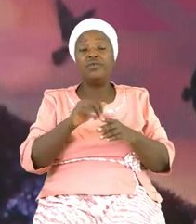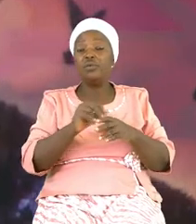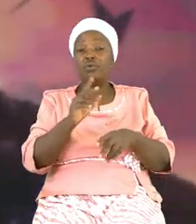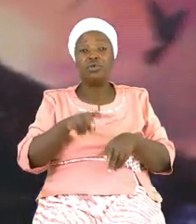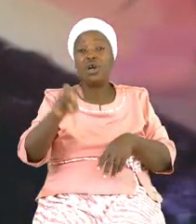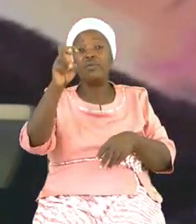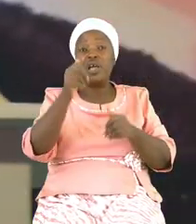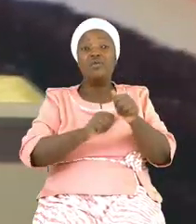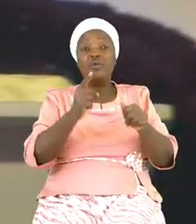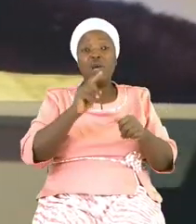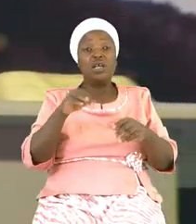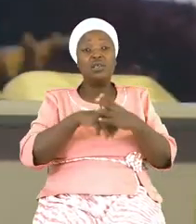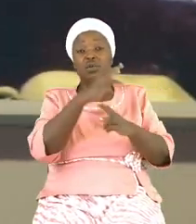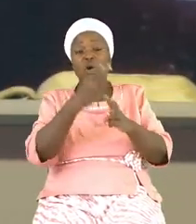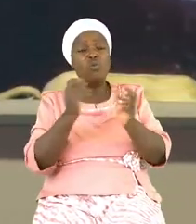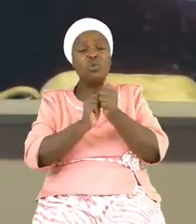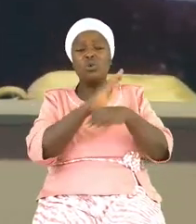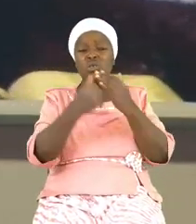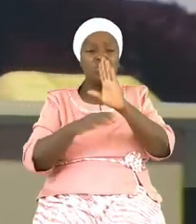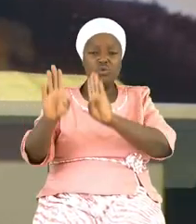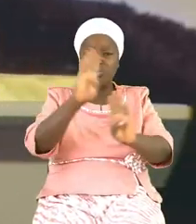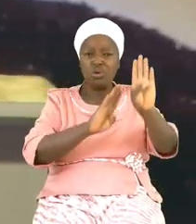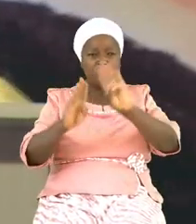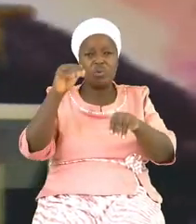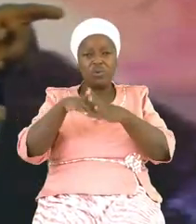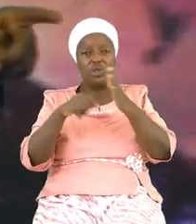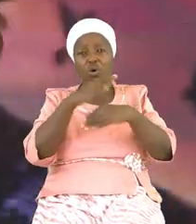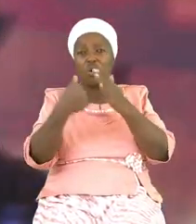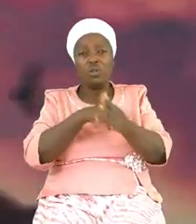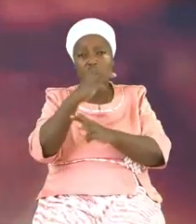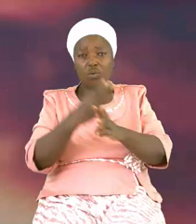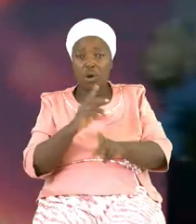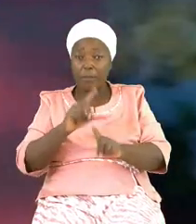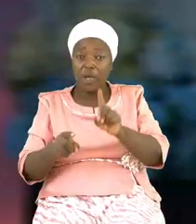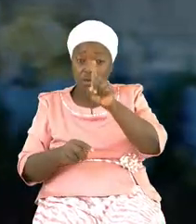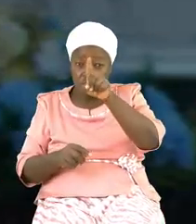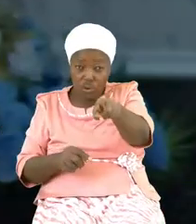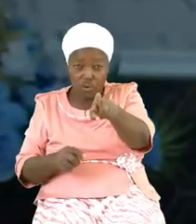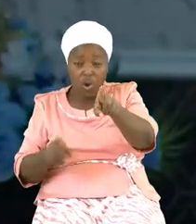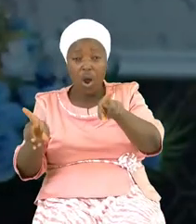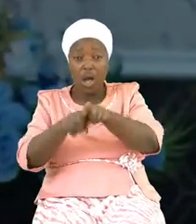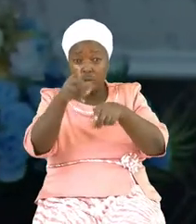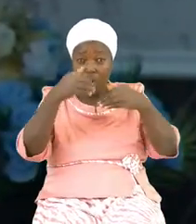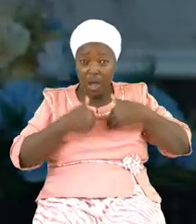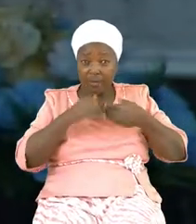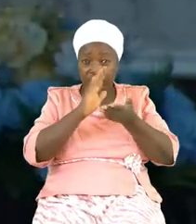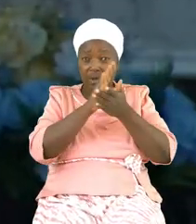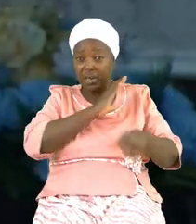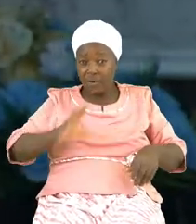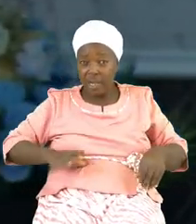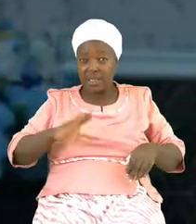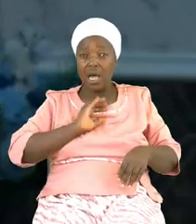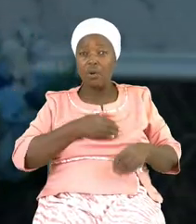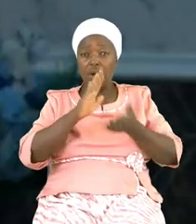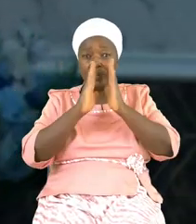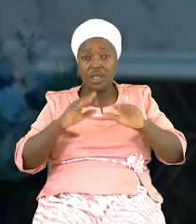the confusion everywhere in the world, you, as you have Christ, our peace, in your heart,